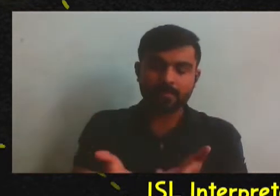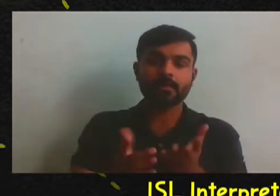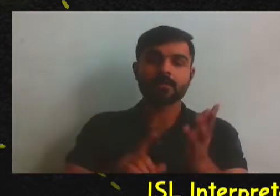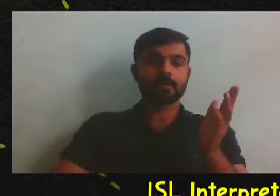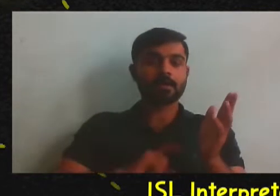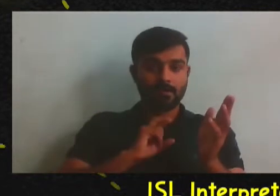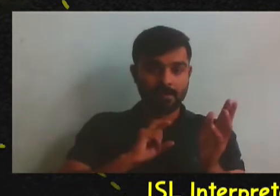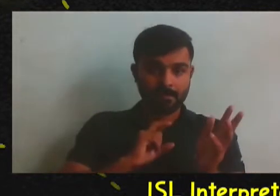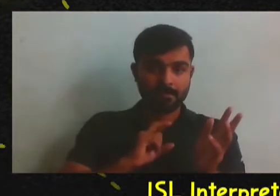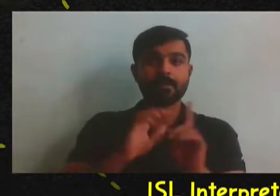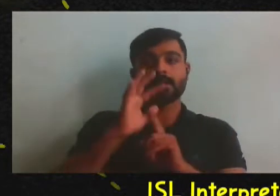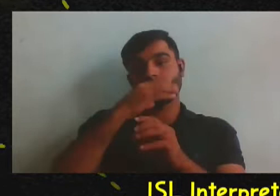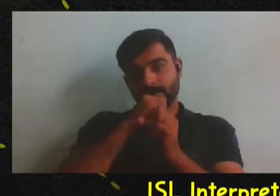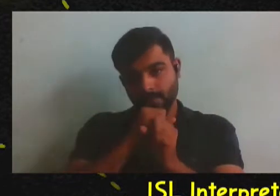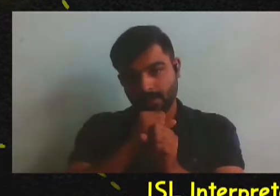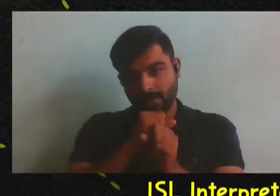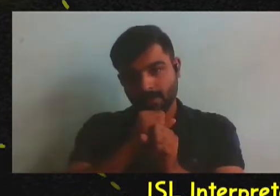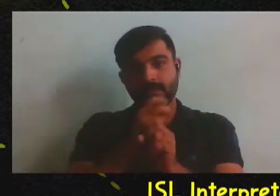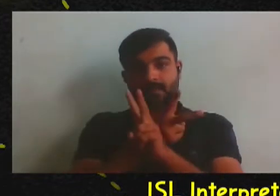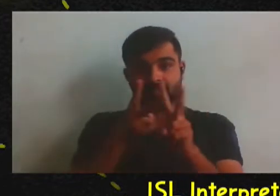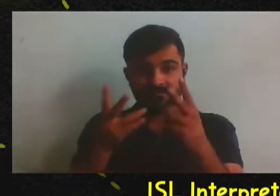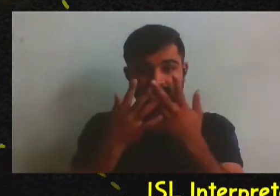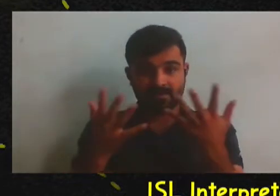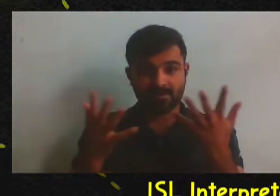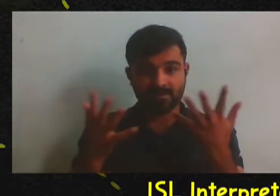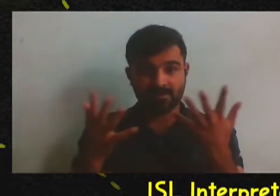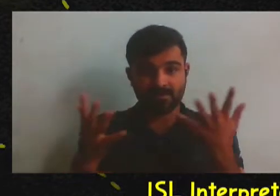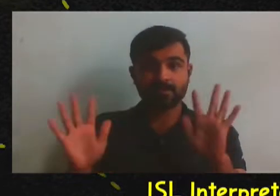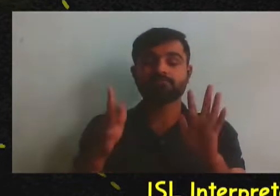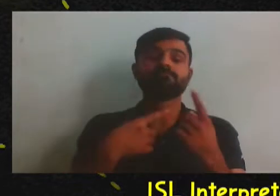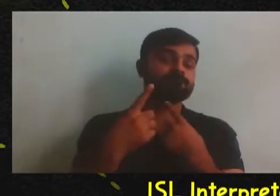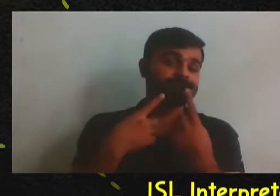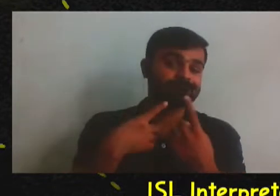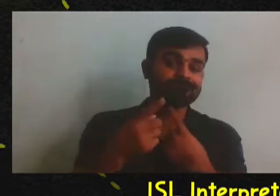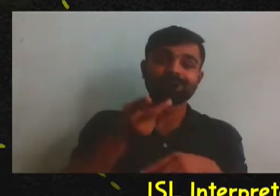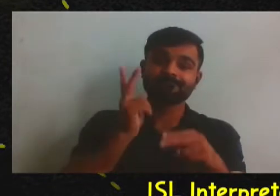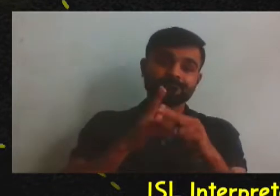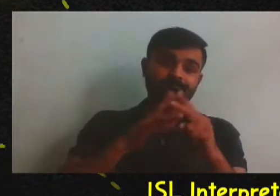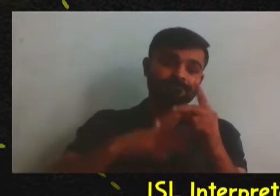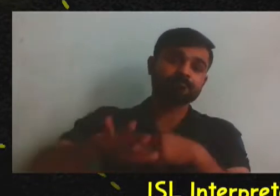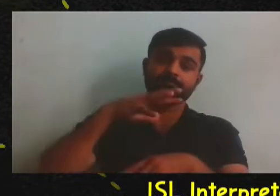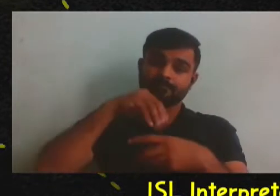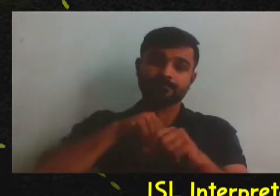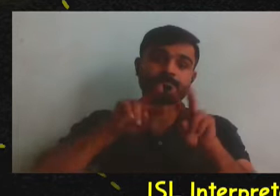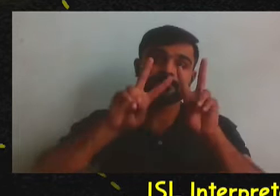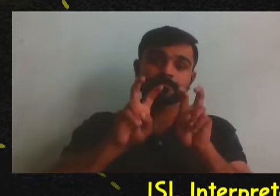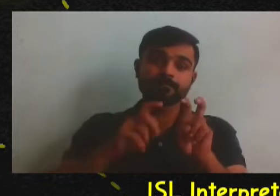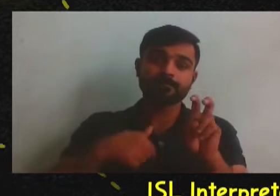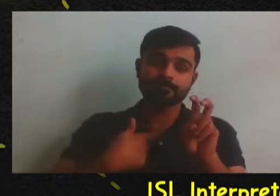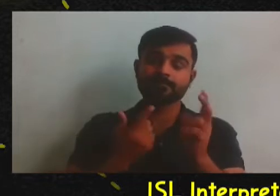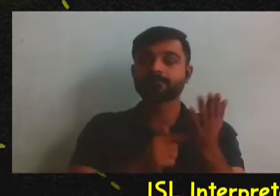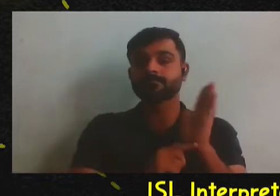confidentiality and privacy and all of those things that we were talking about, particularly when we are subjecting ourselves to that